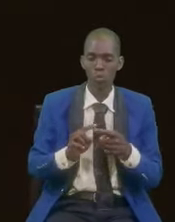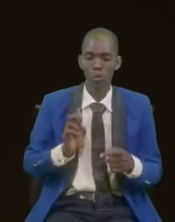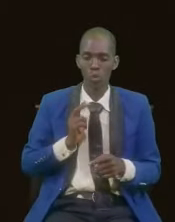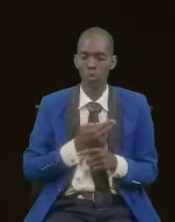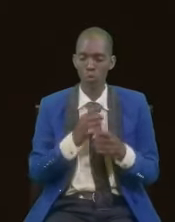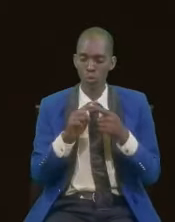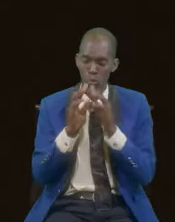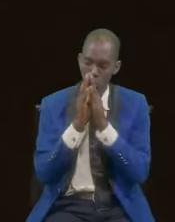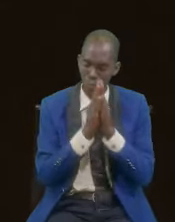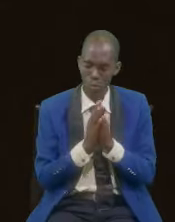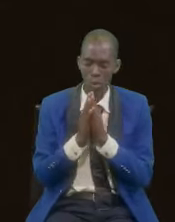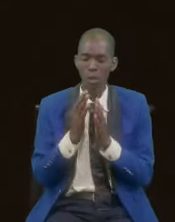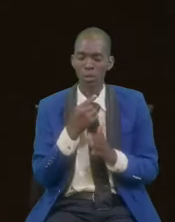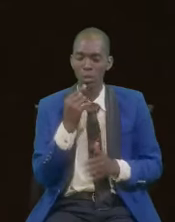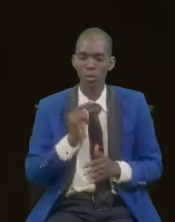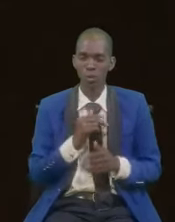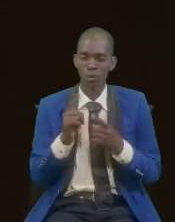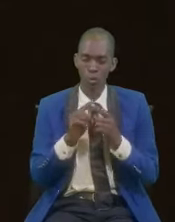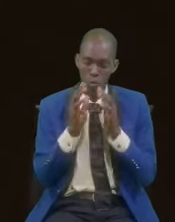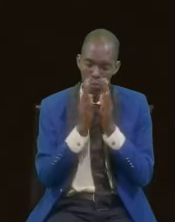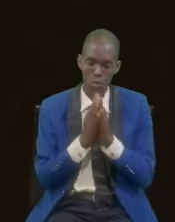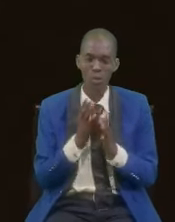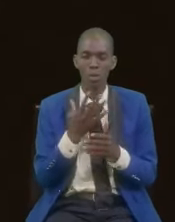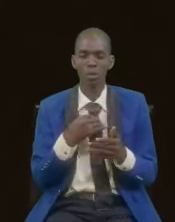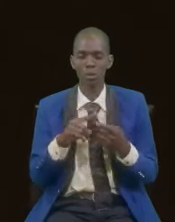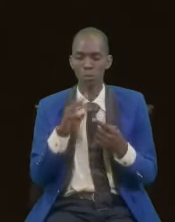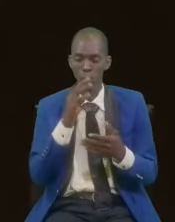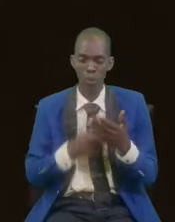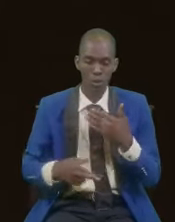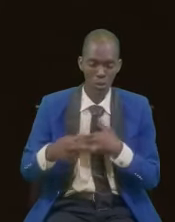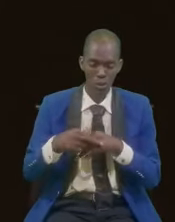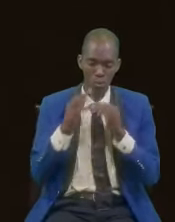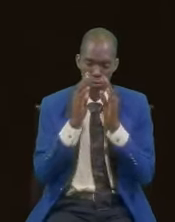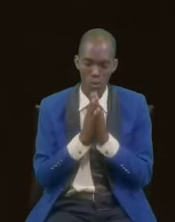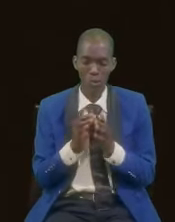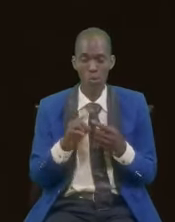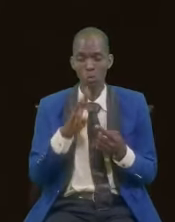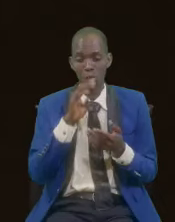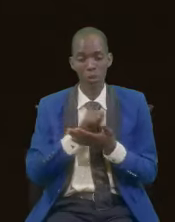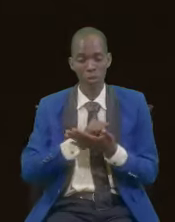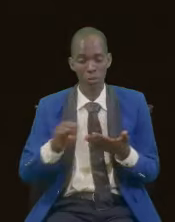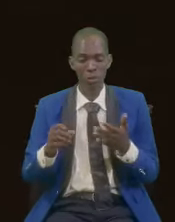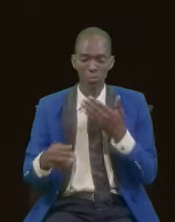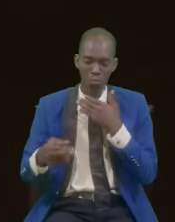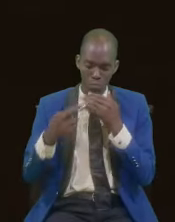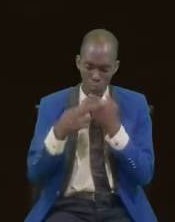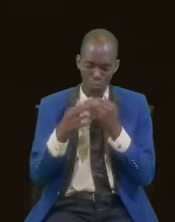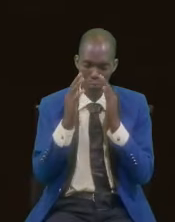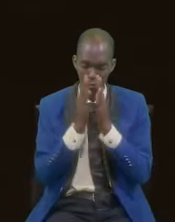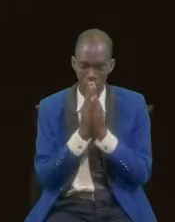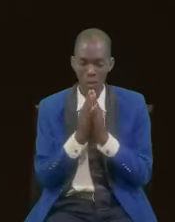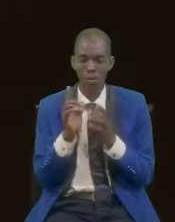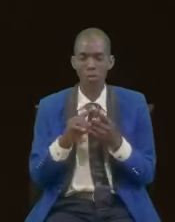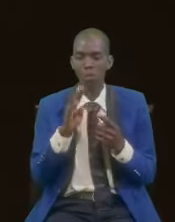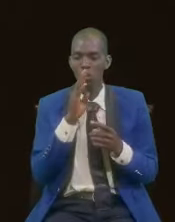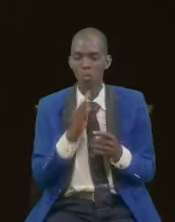be saved, pray and be restored, pray and be sanctified, pray and be baptized in the Holy